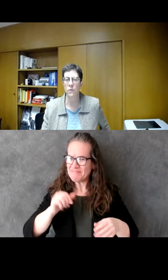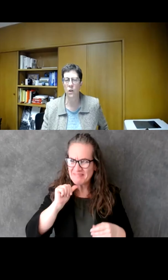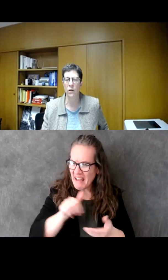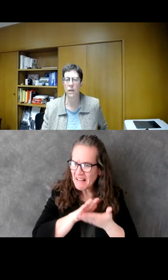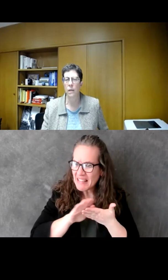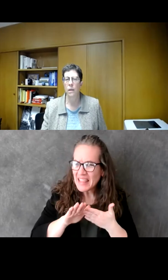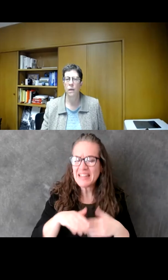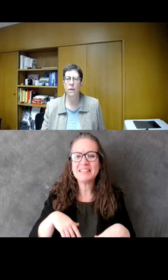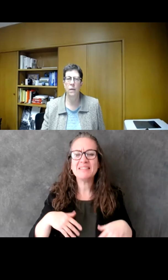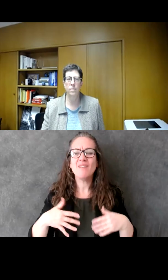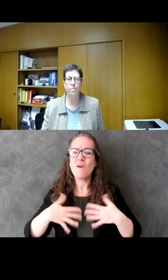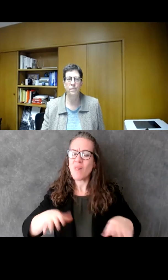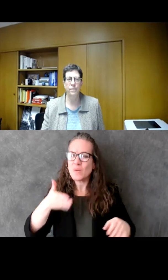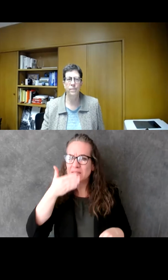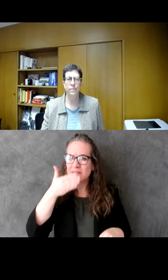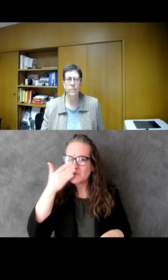smell of urine.